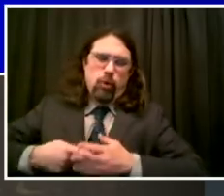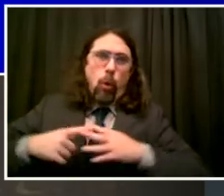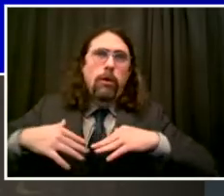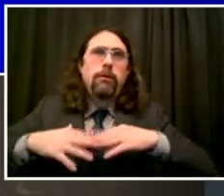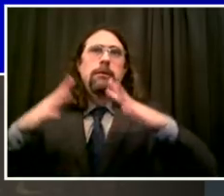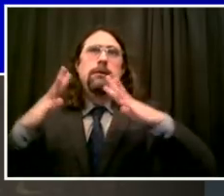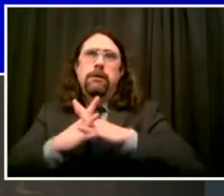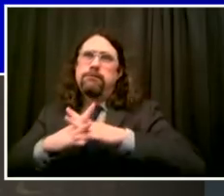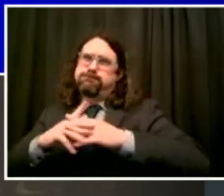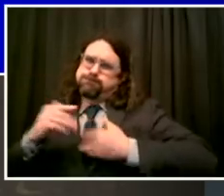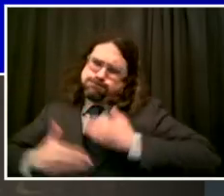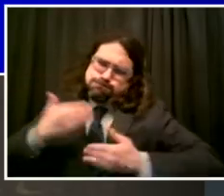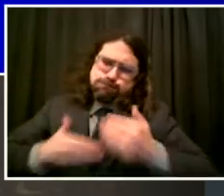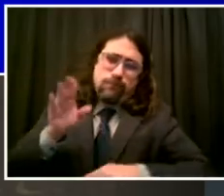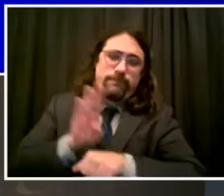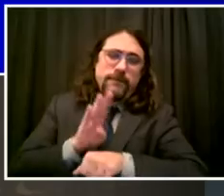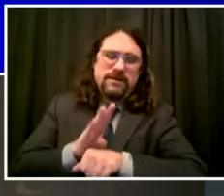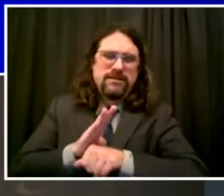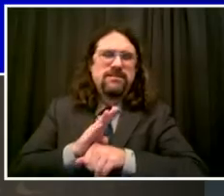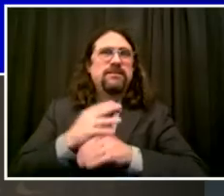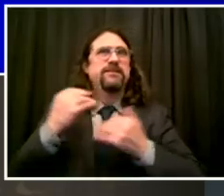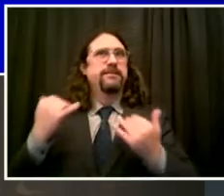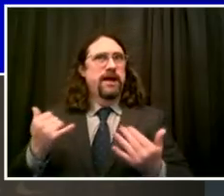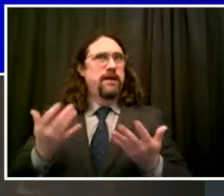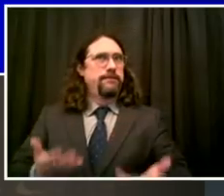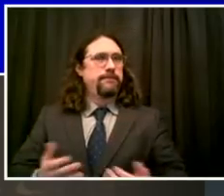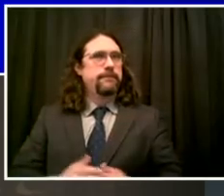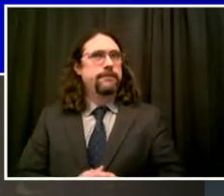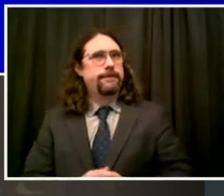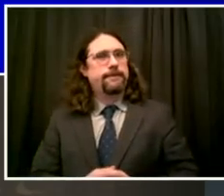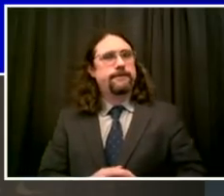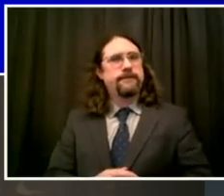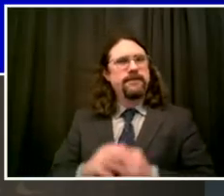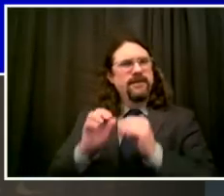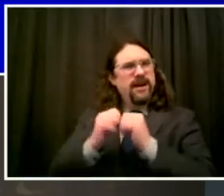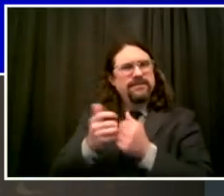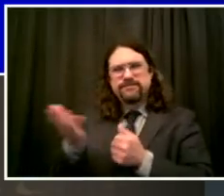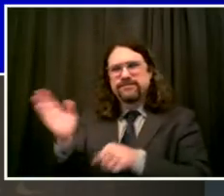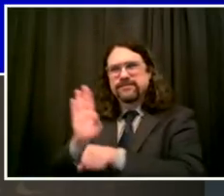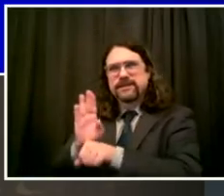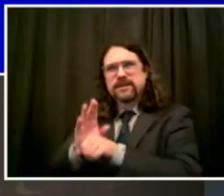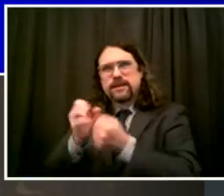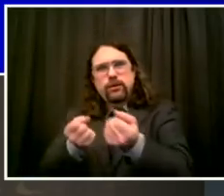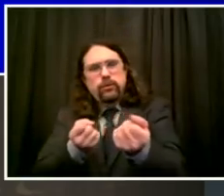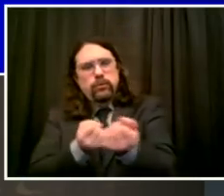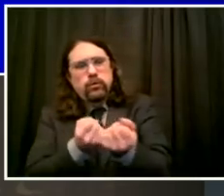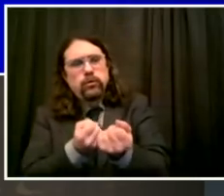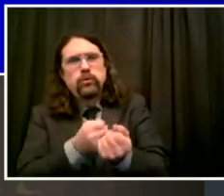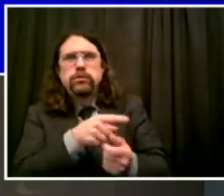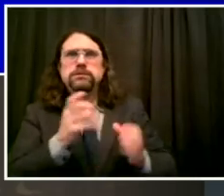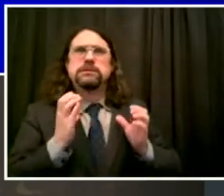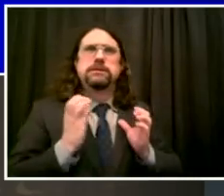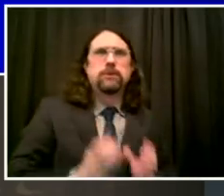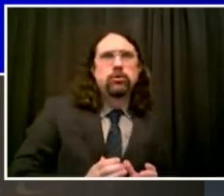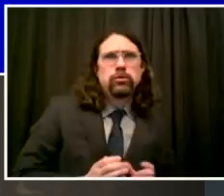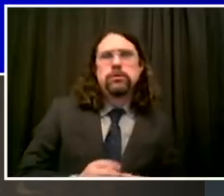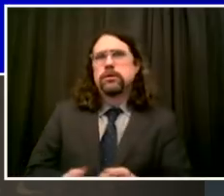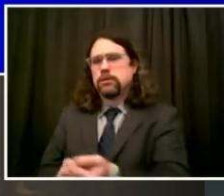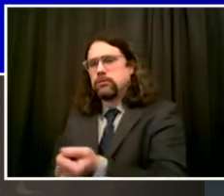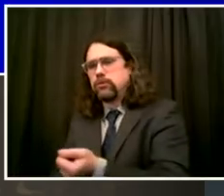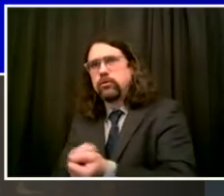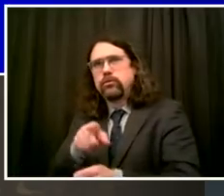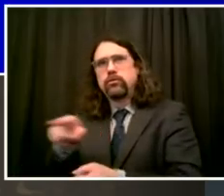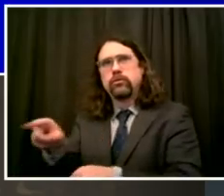the people who are their customers, who are the people in their neighborhood that depend on that small business. They, each and every one of them, wanted to come